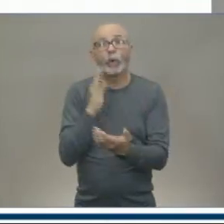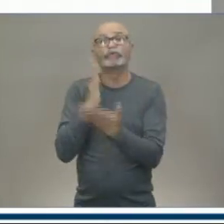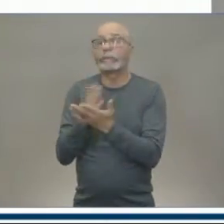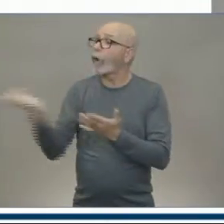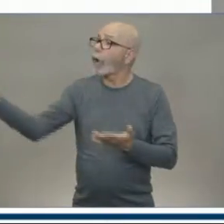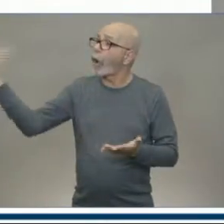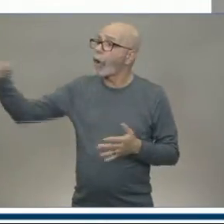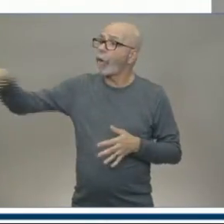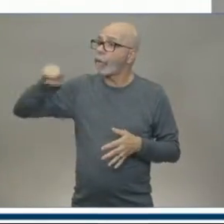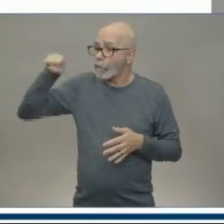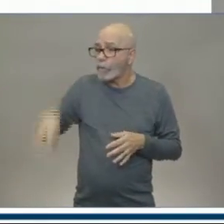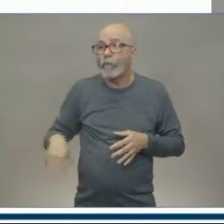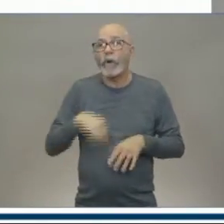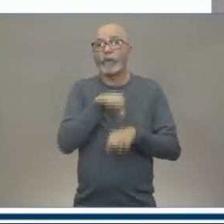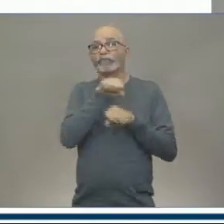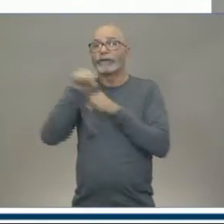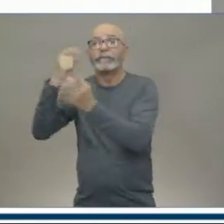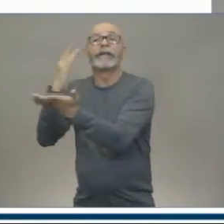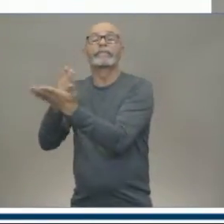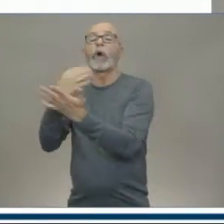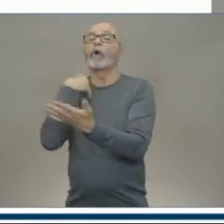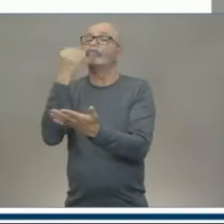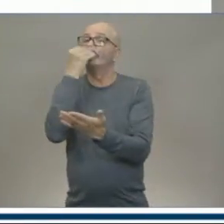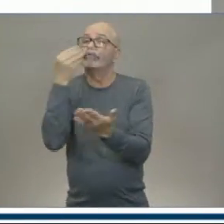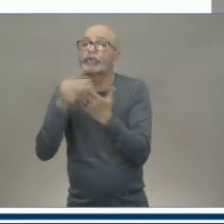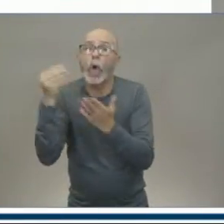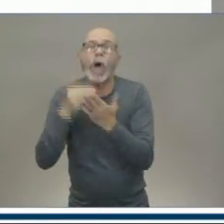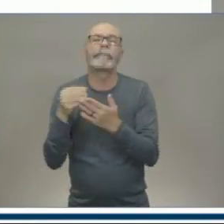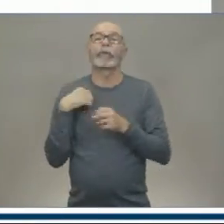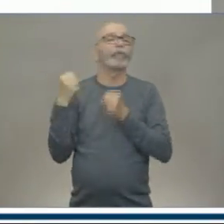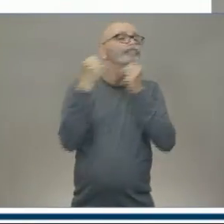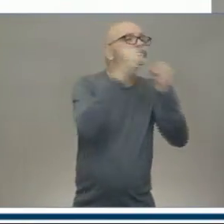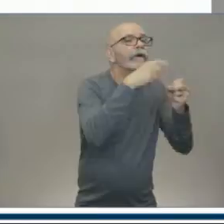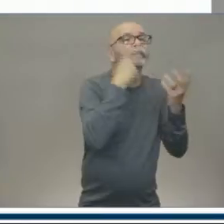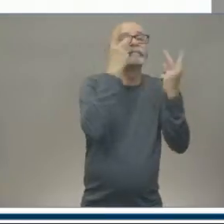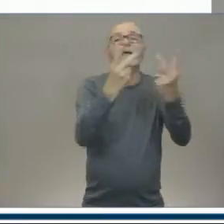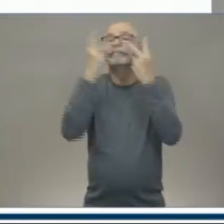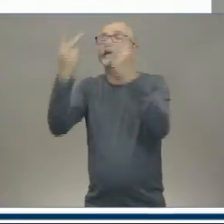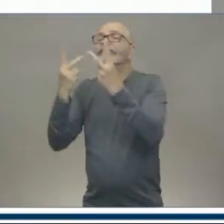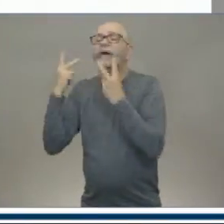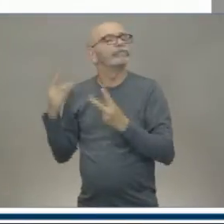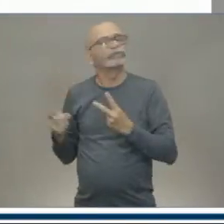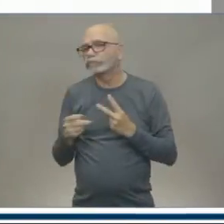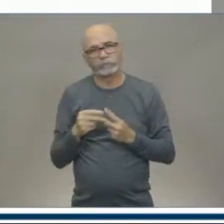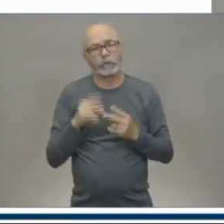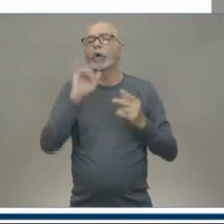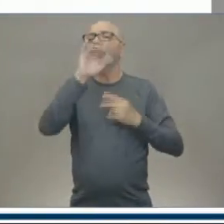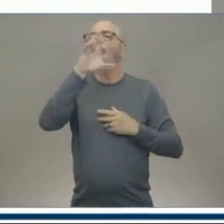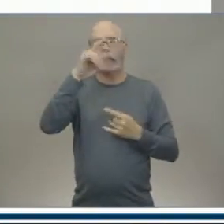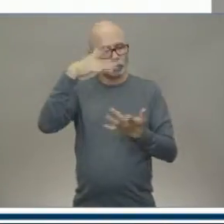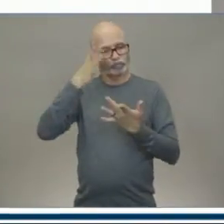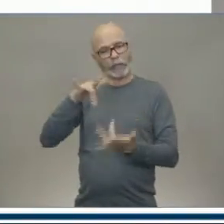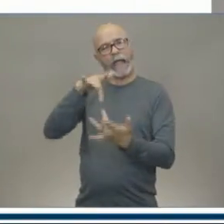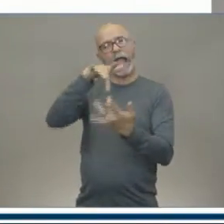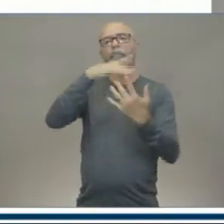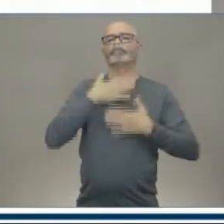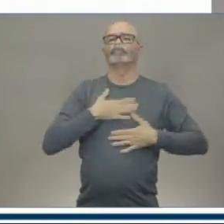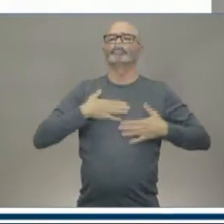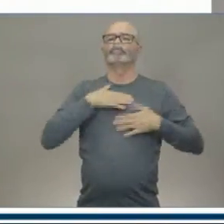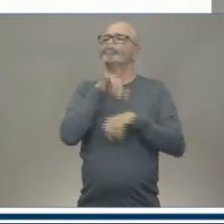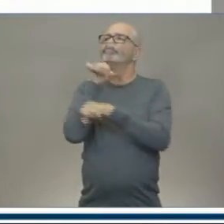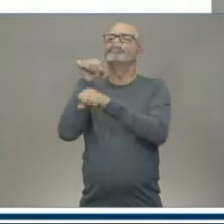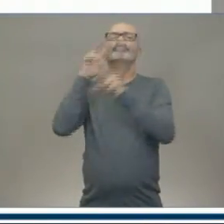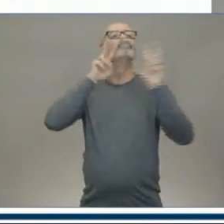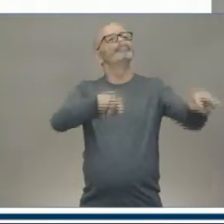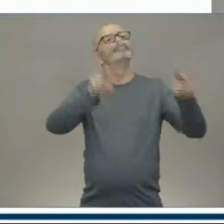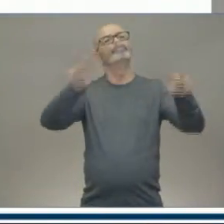get the residents from the long-term care facility some ability to get out and at least enjoy the beauty